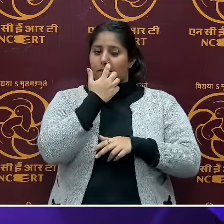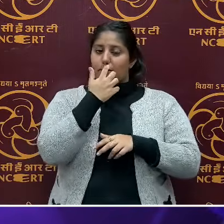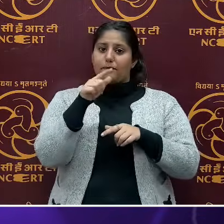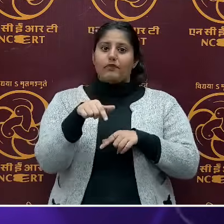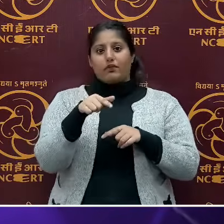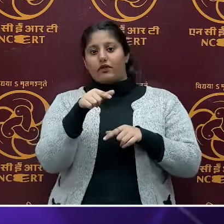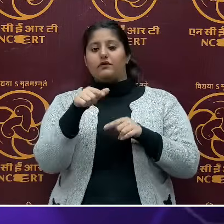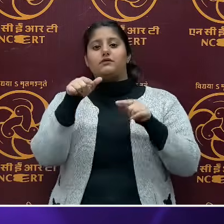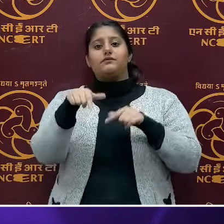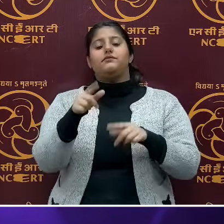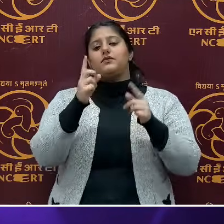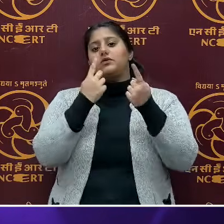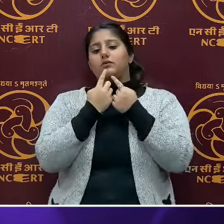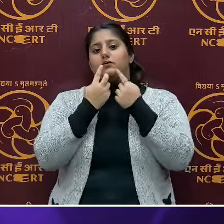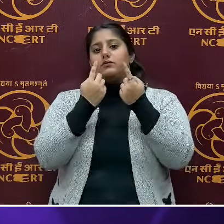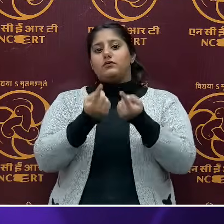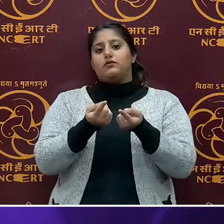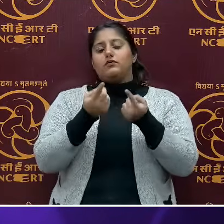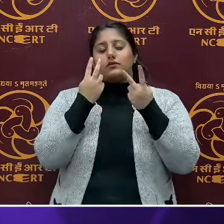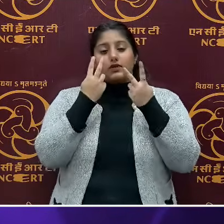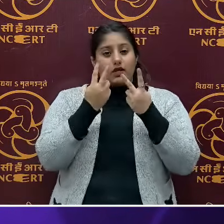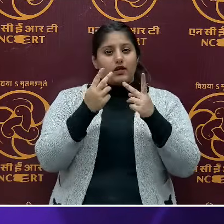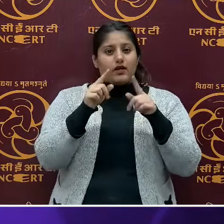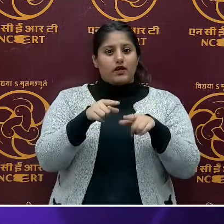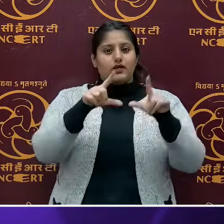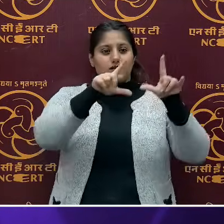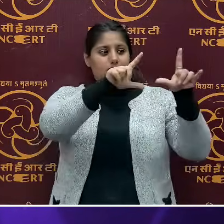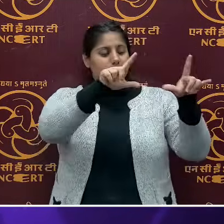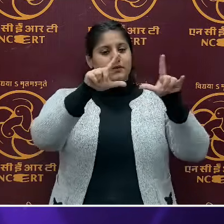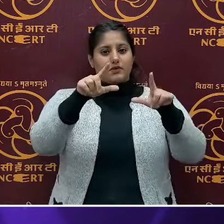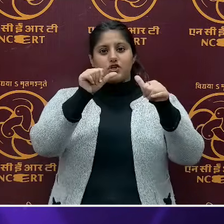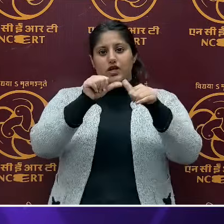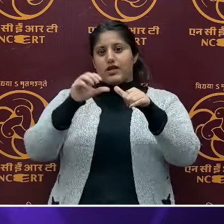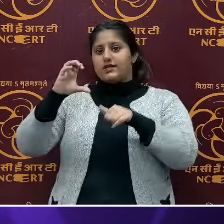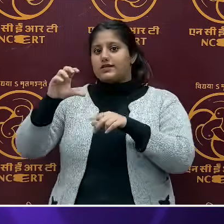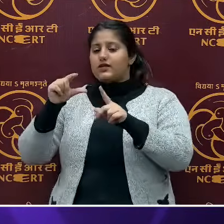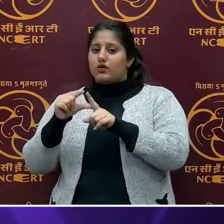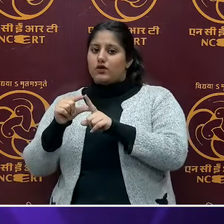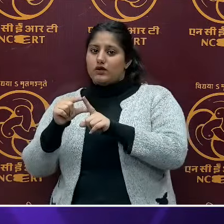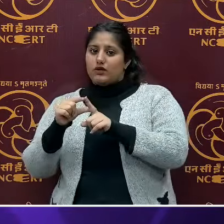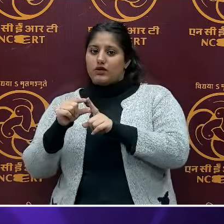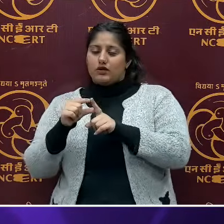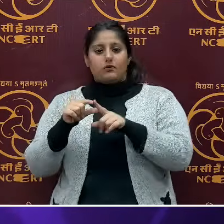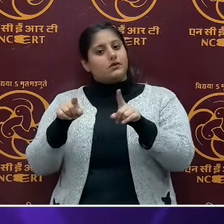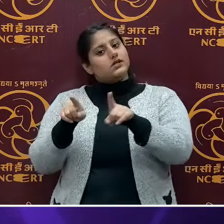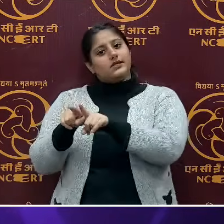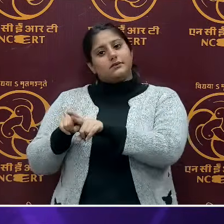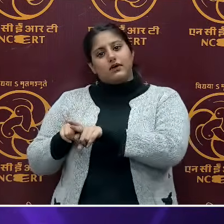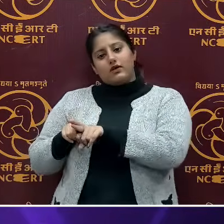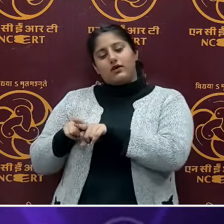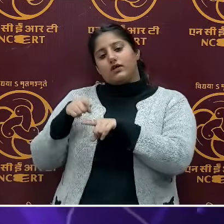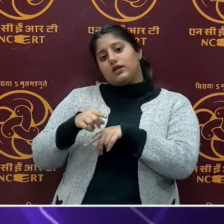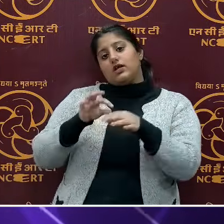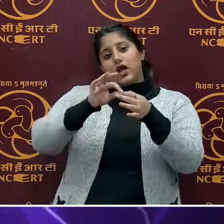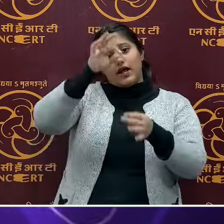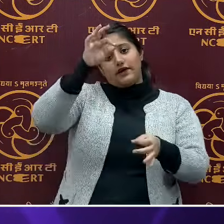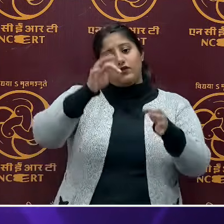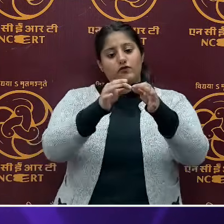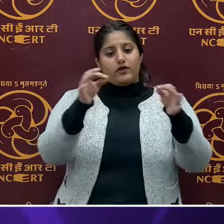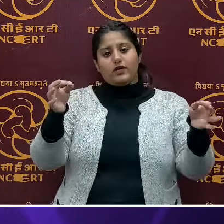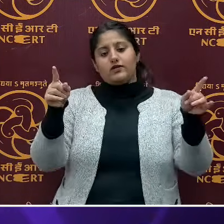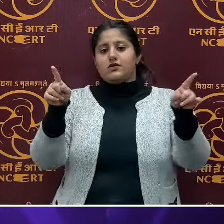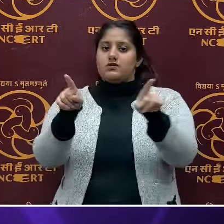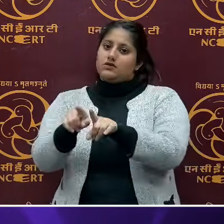So, we can see that image A, C and D are similar because their height and width